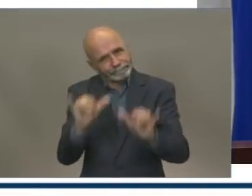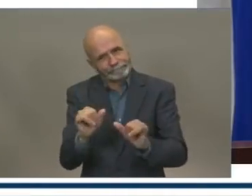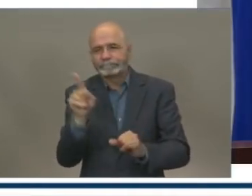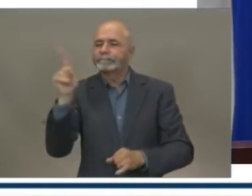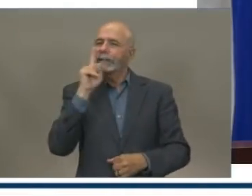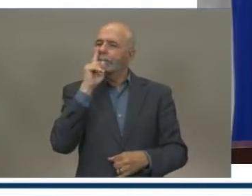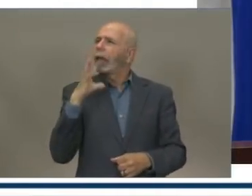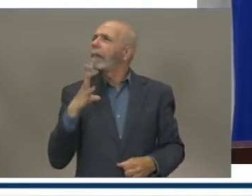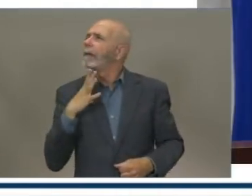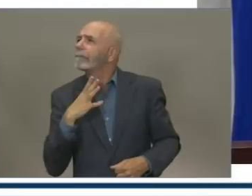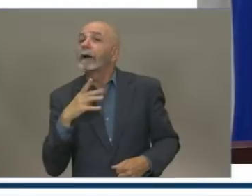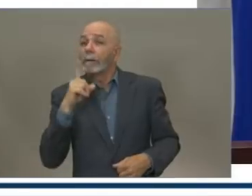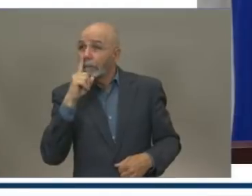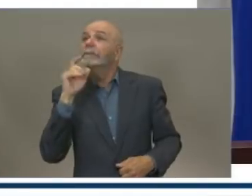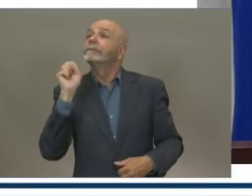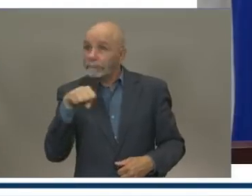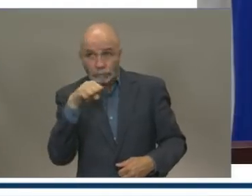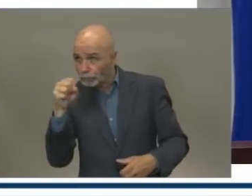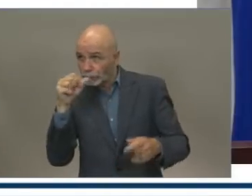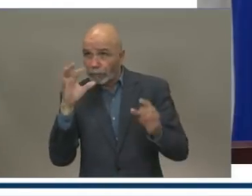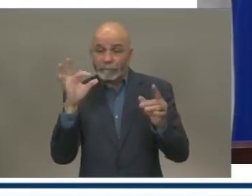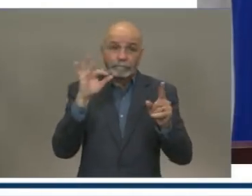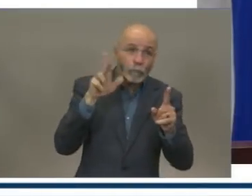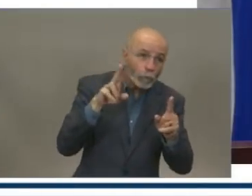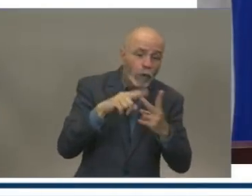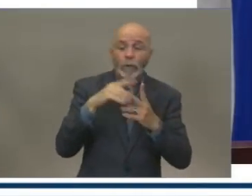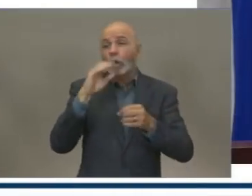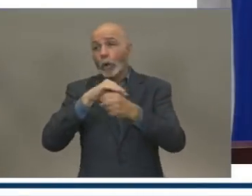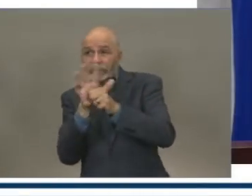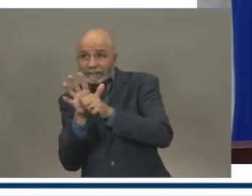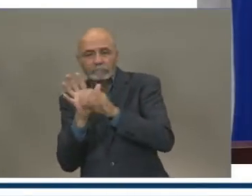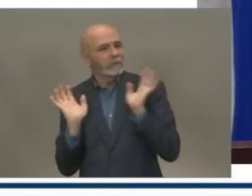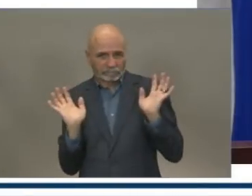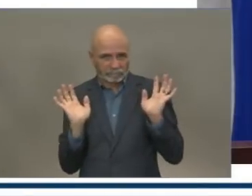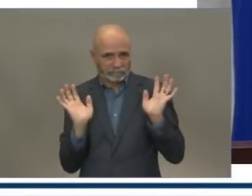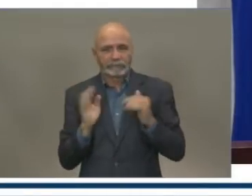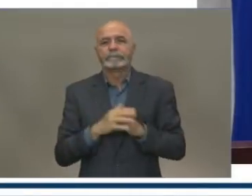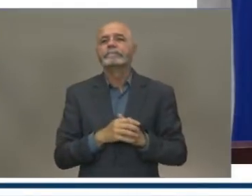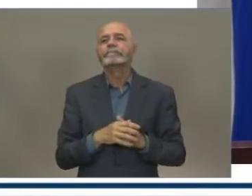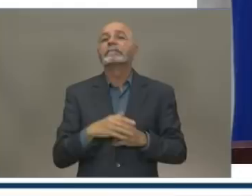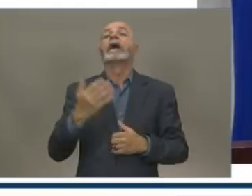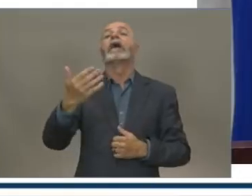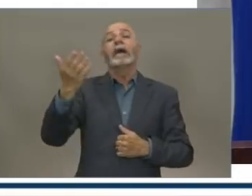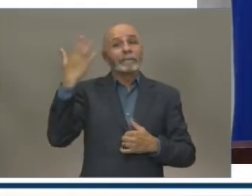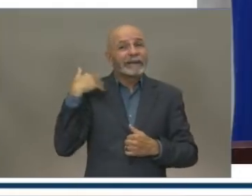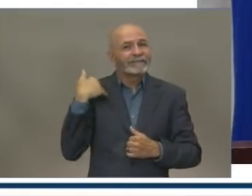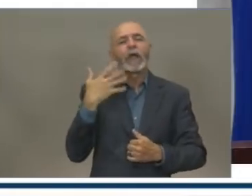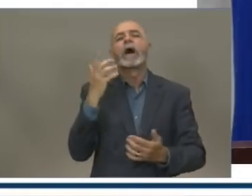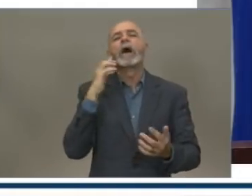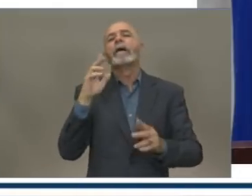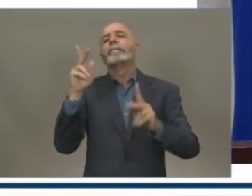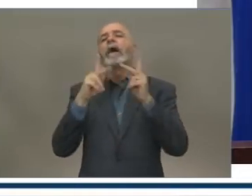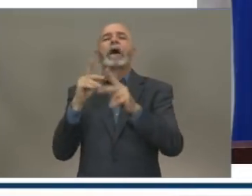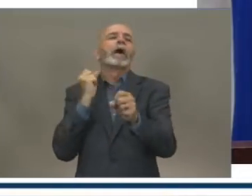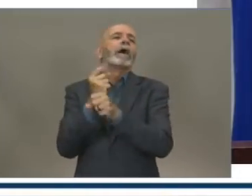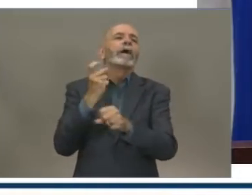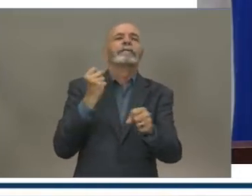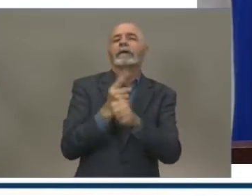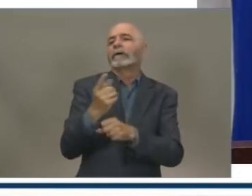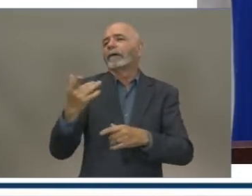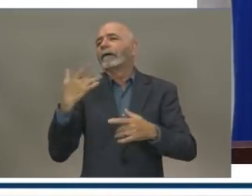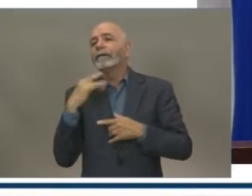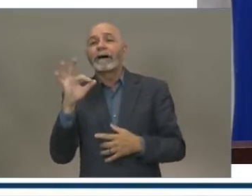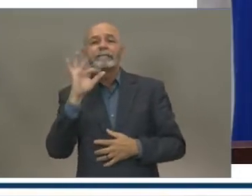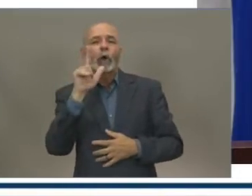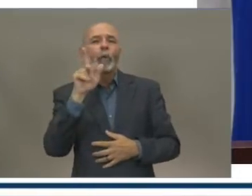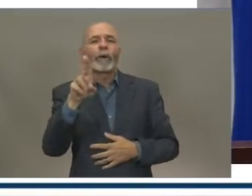when appropriate. In the past, we've had deaths from influenza in Nova Scotia each year. Last year, we didn't have any